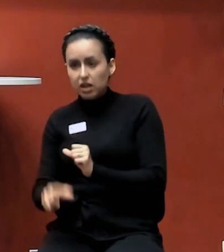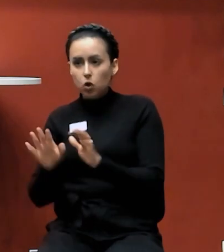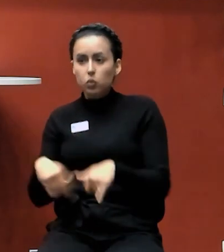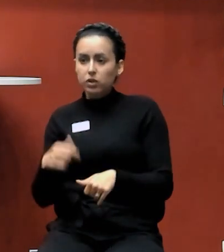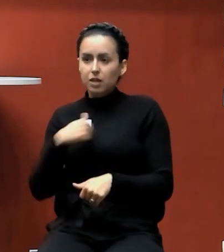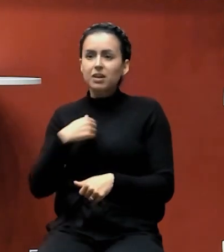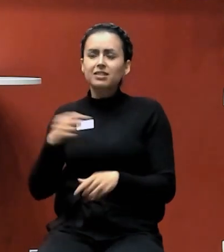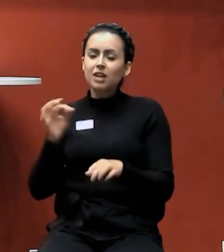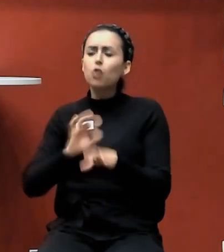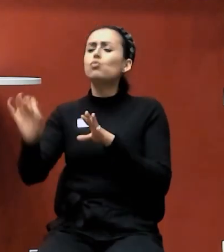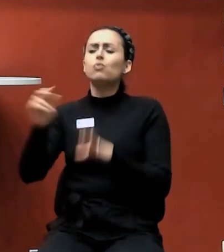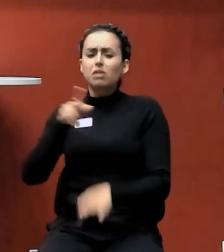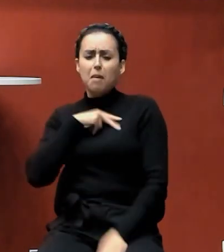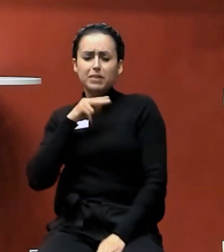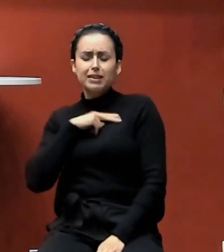gold medals. So,